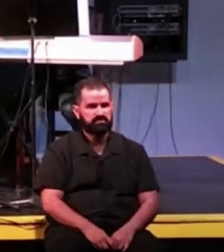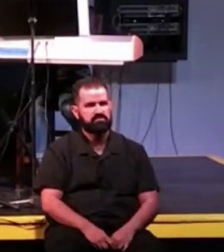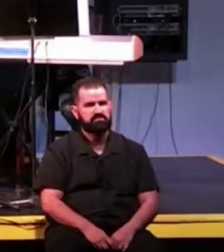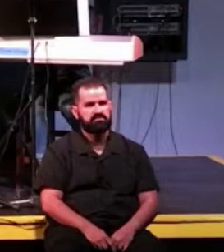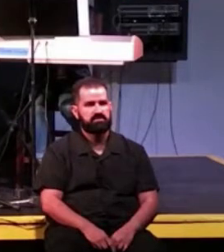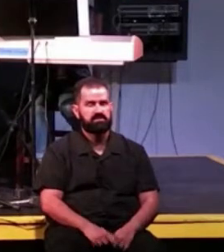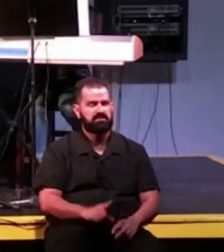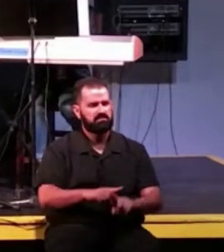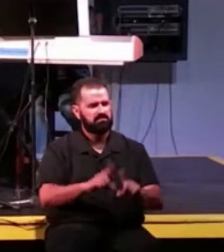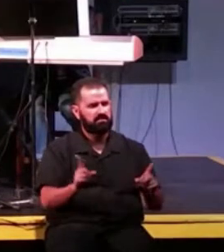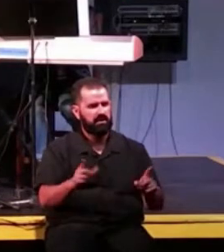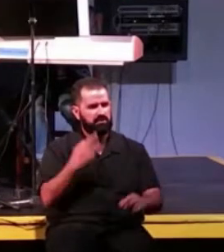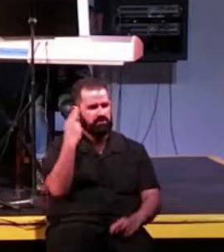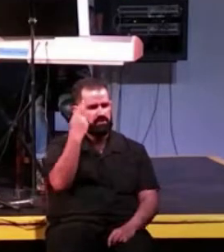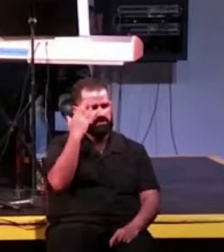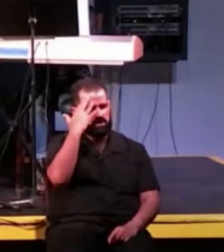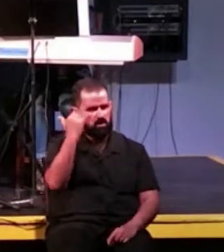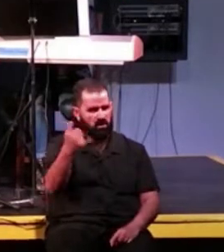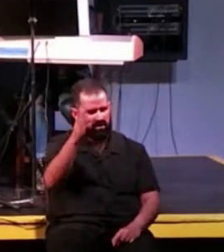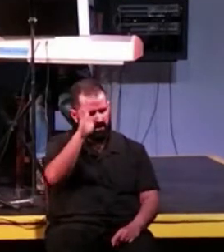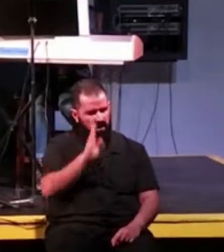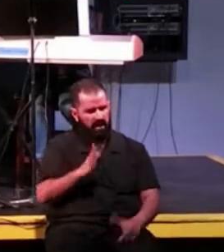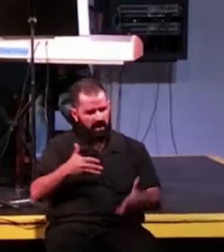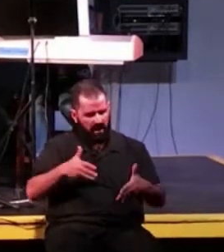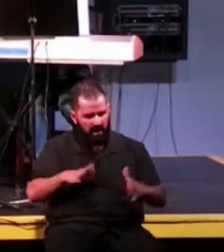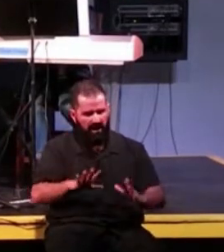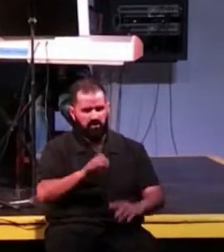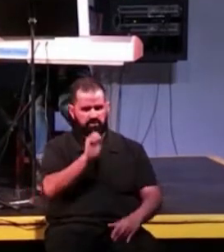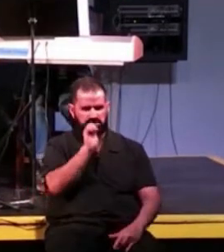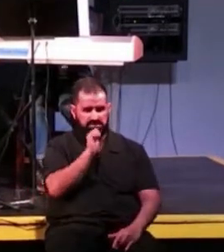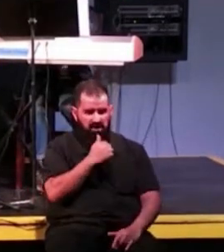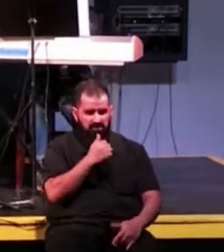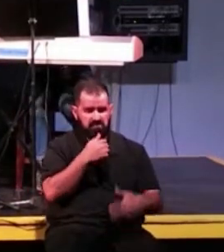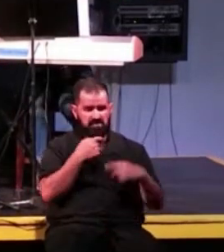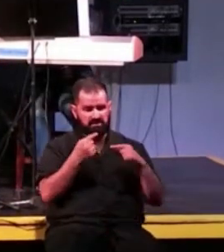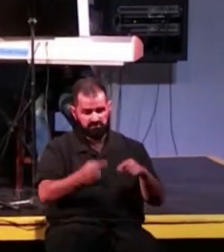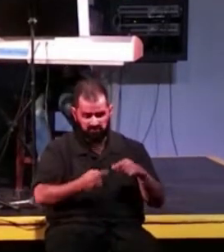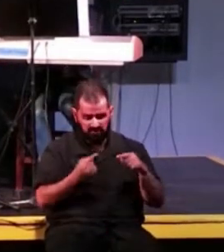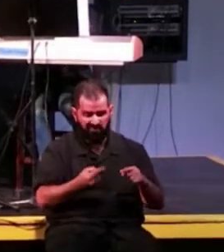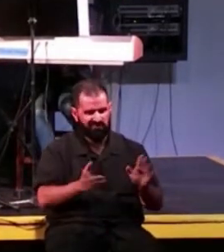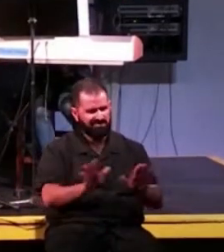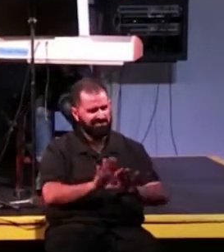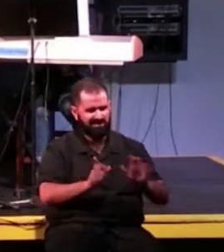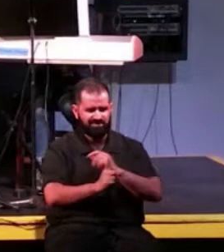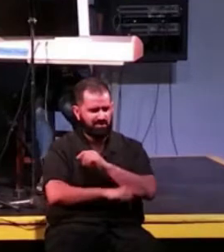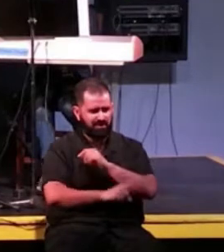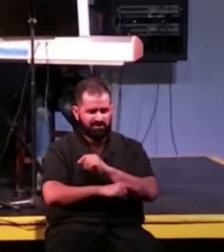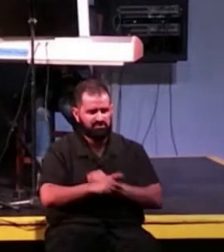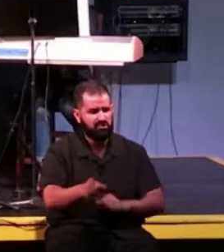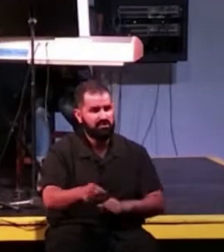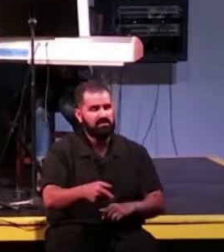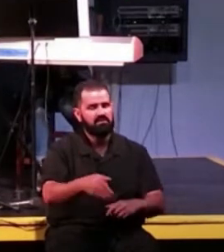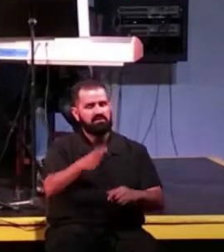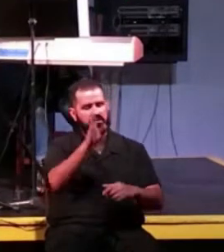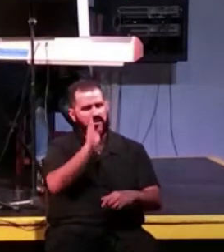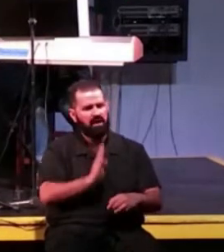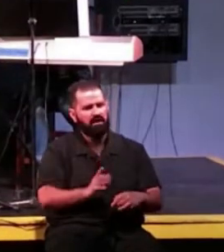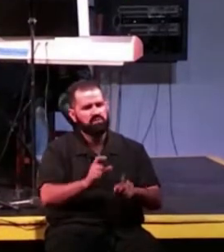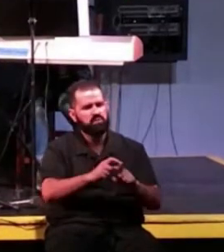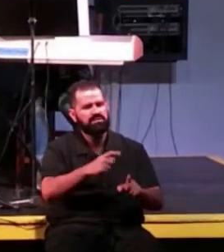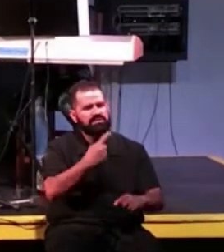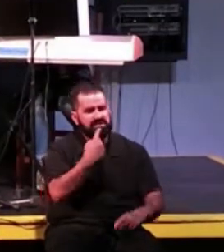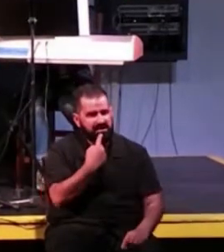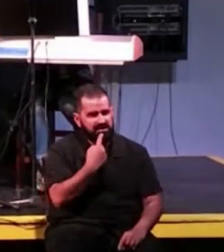But the reason God allowed the suffering and the struggle was not to punish her, but the Bible says it was to bring